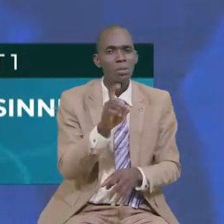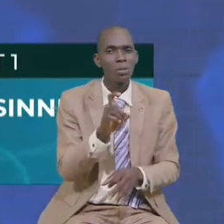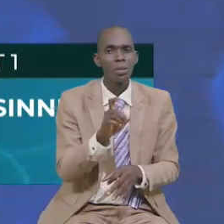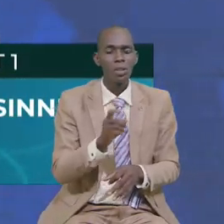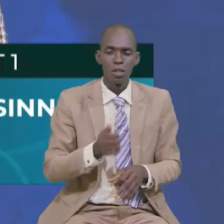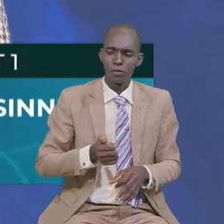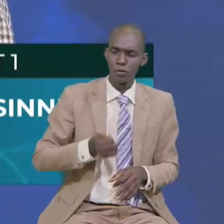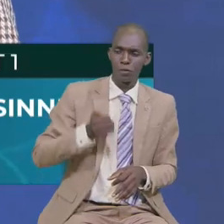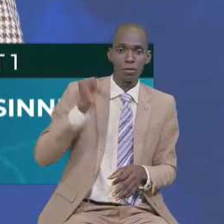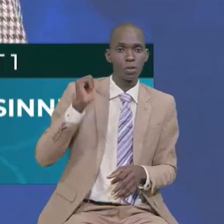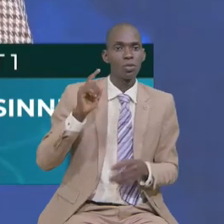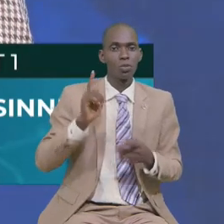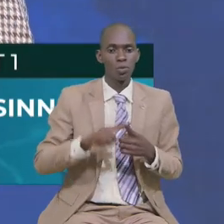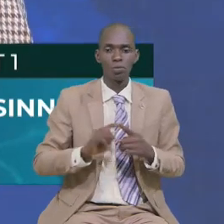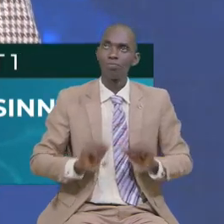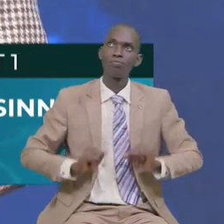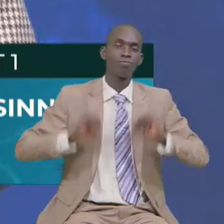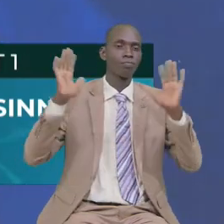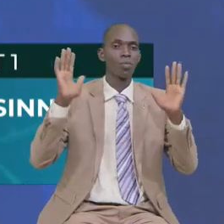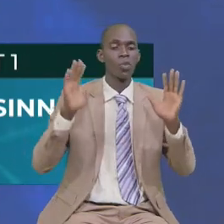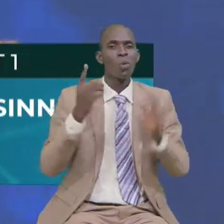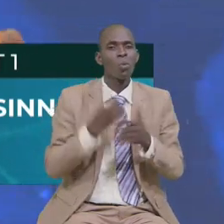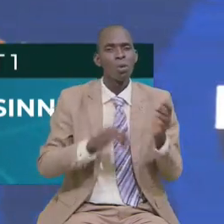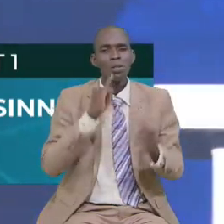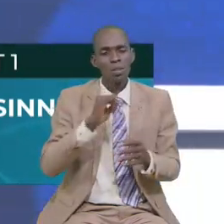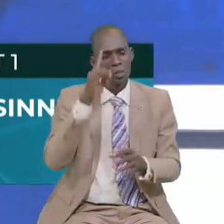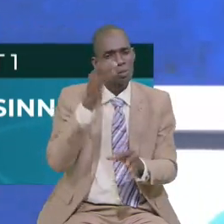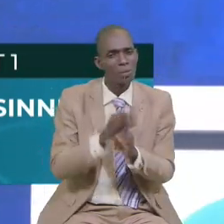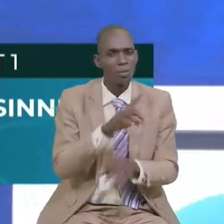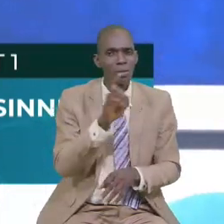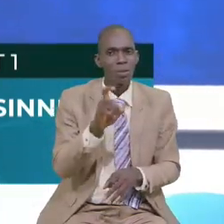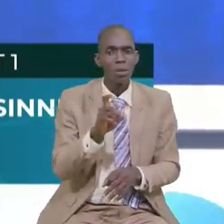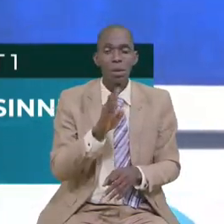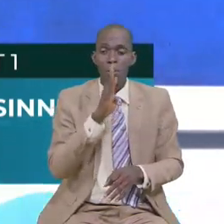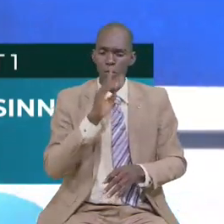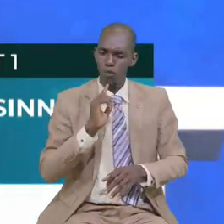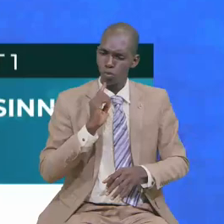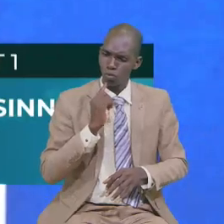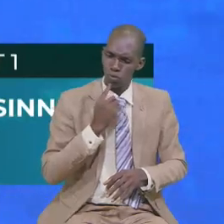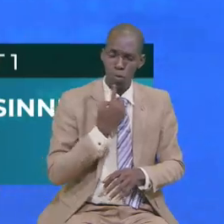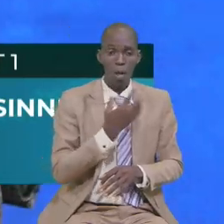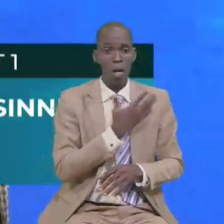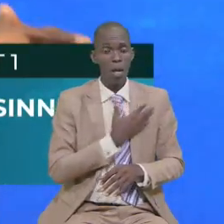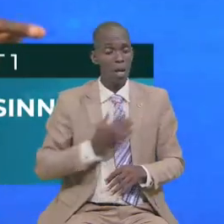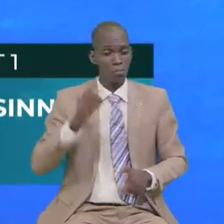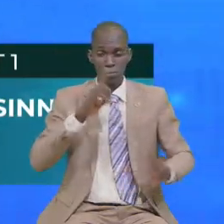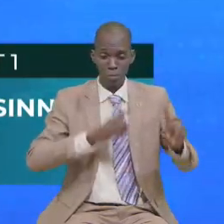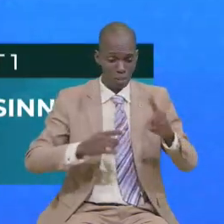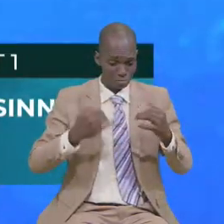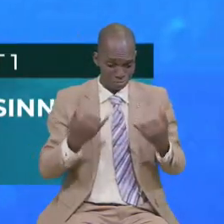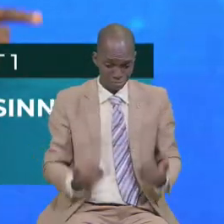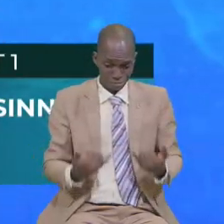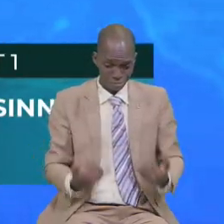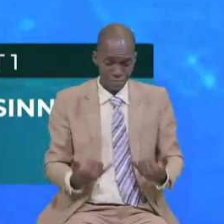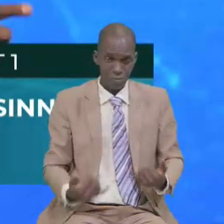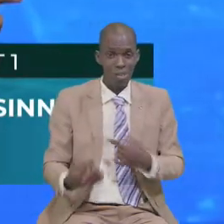give up. What's faith? Being honest and saying, today, today